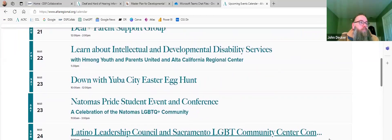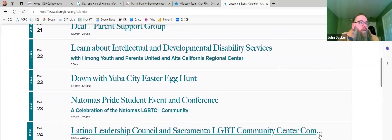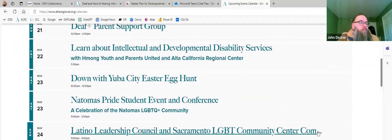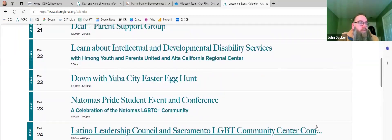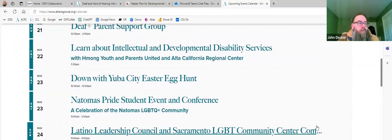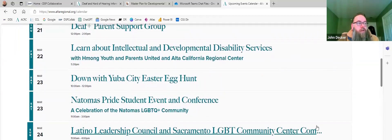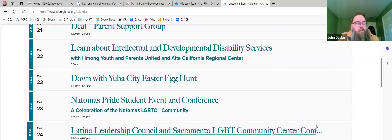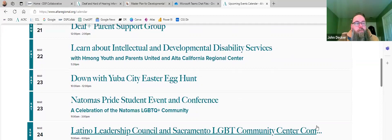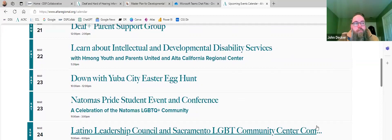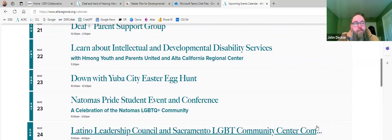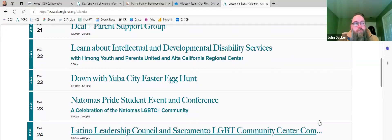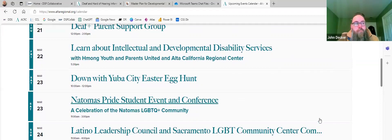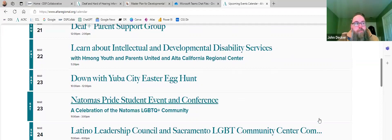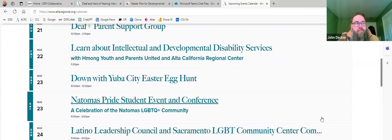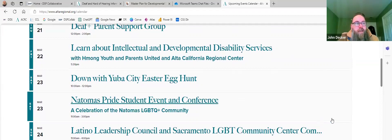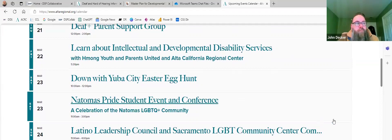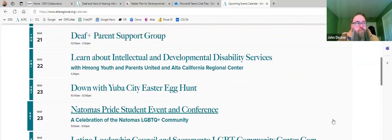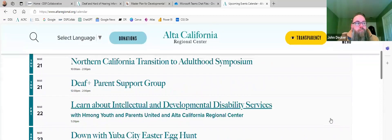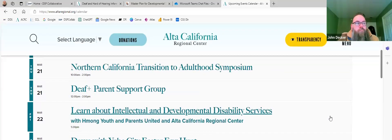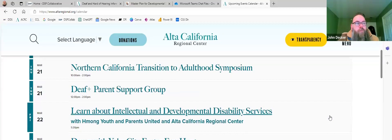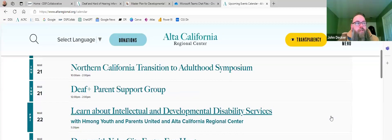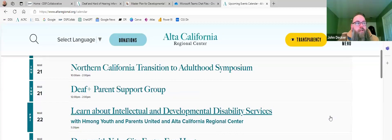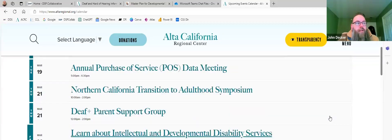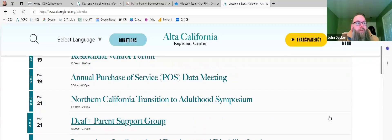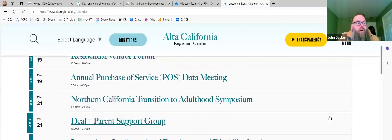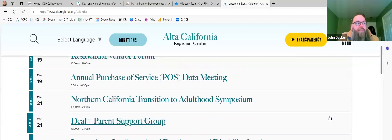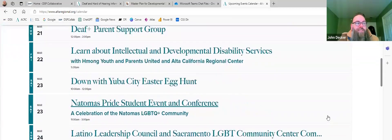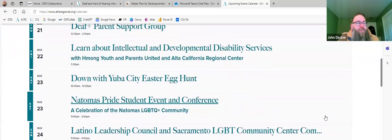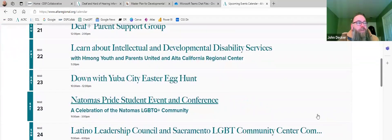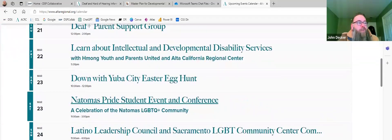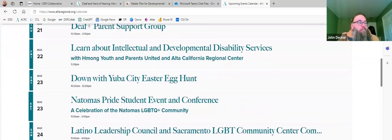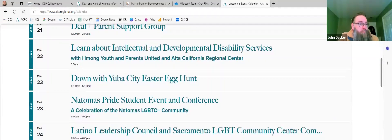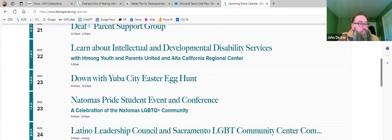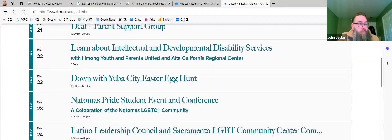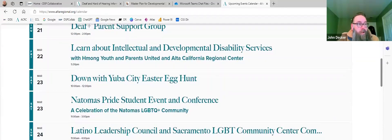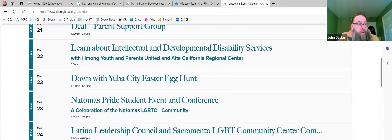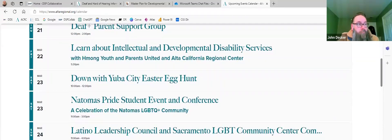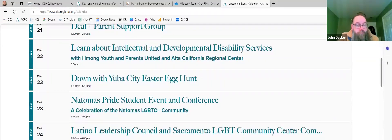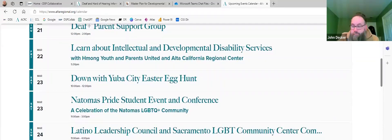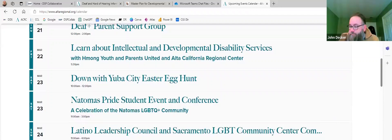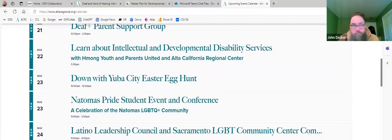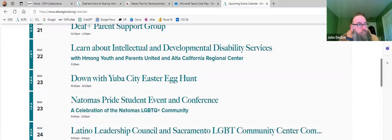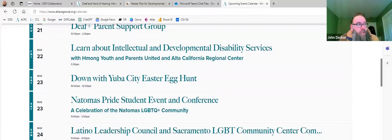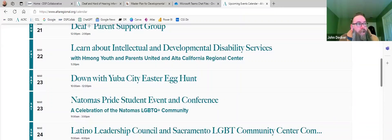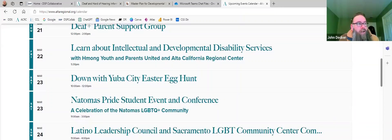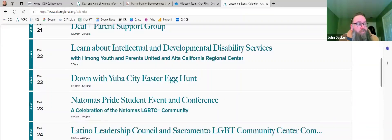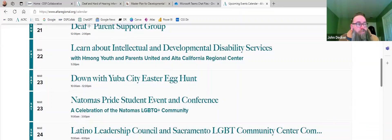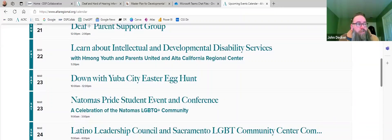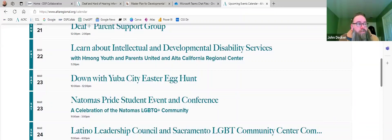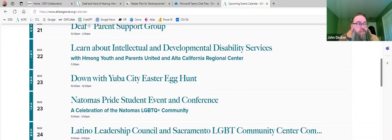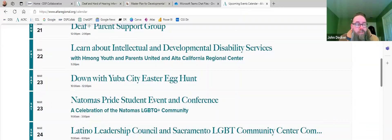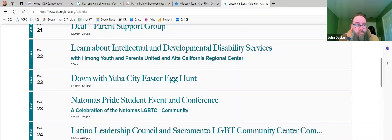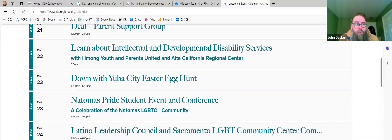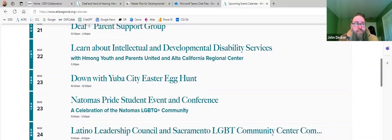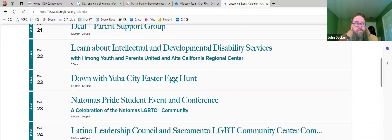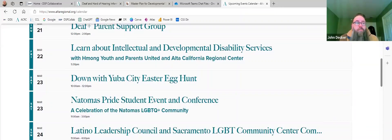very pleased. I know that the staff are getting a lot of the content on there. I had an